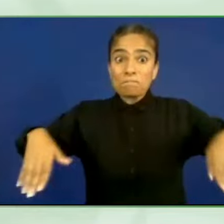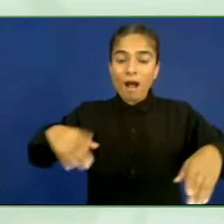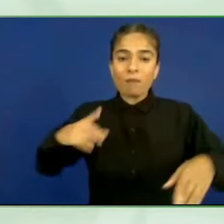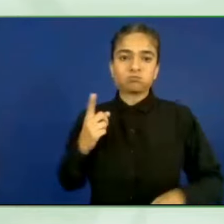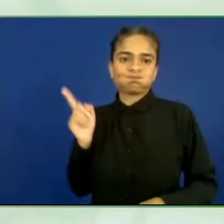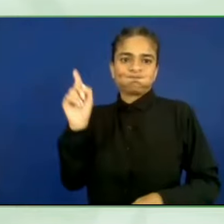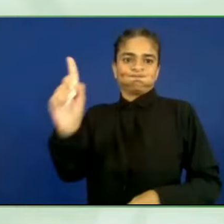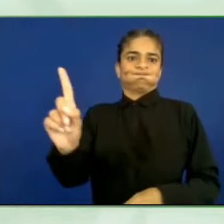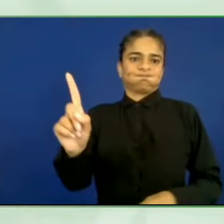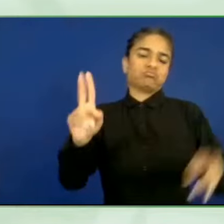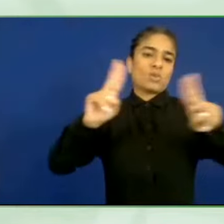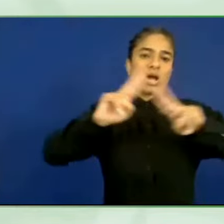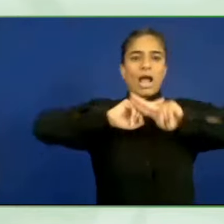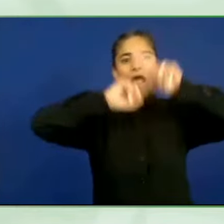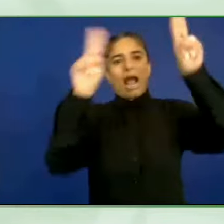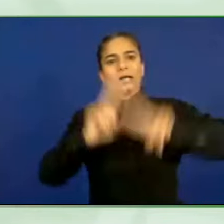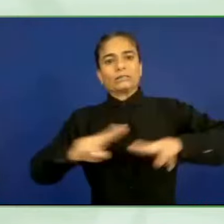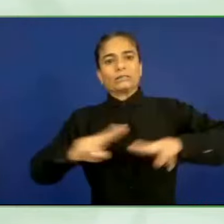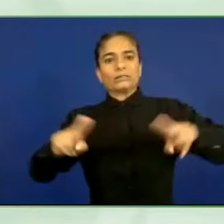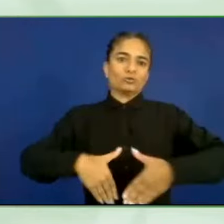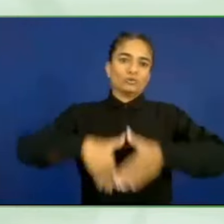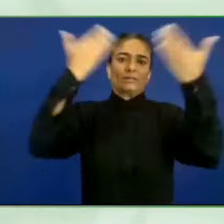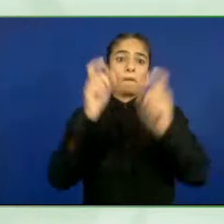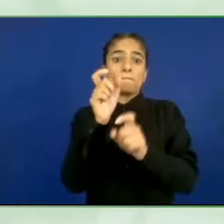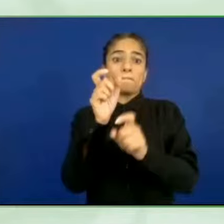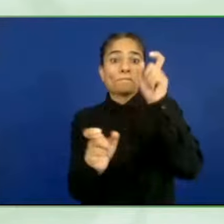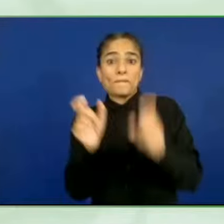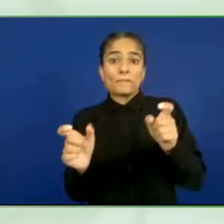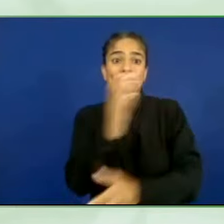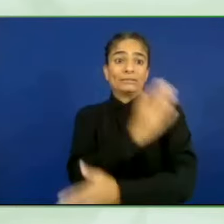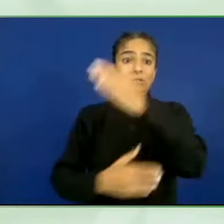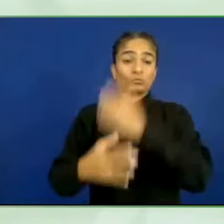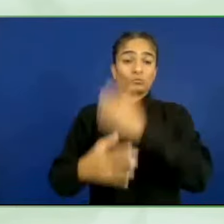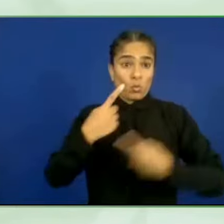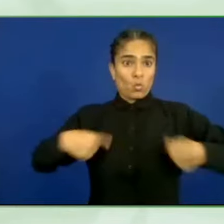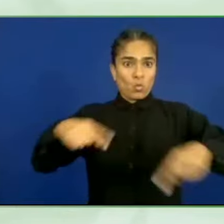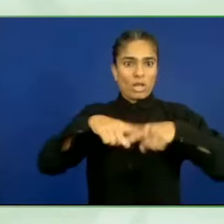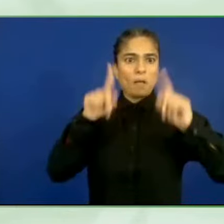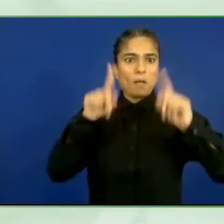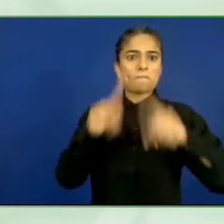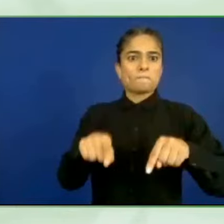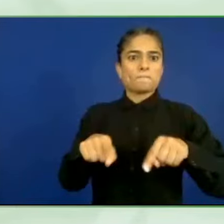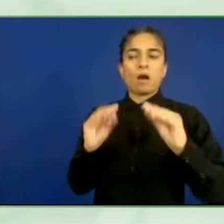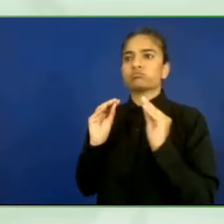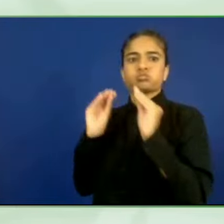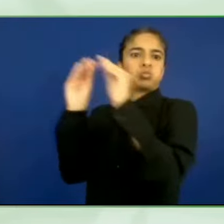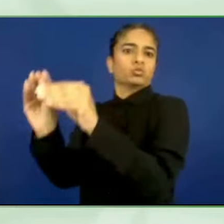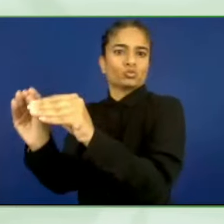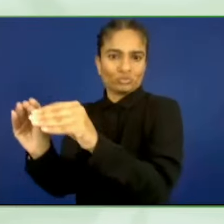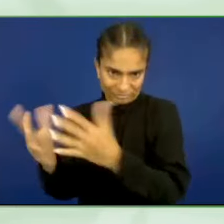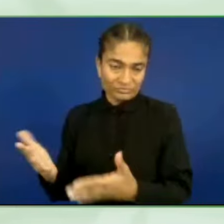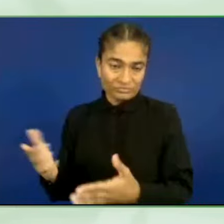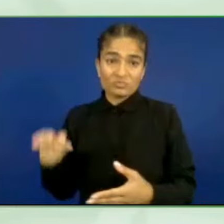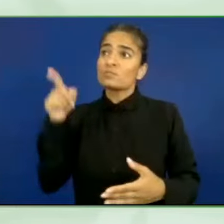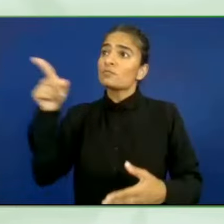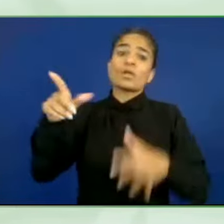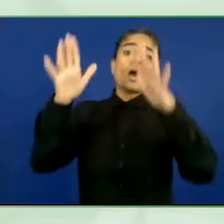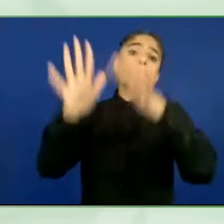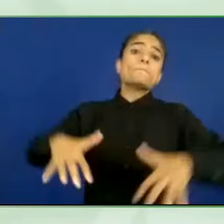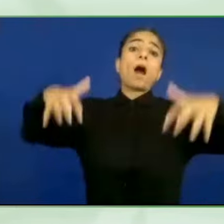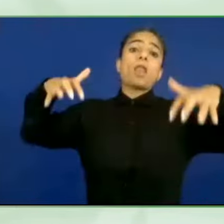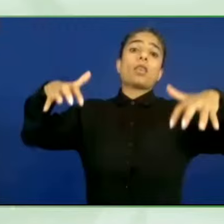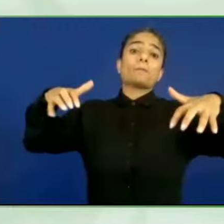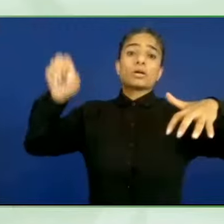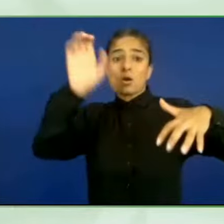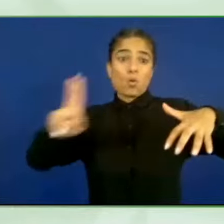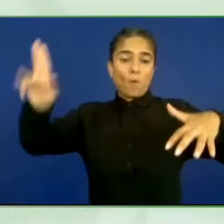European Parliament about our work and the outcomes of the research and presenting the work that we're doing. So